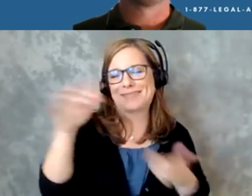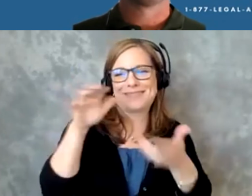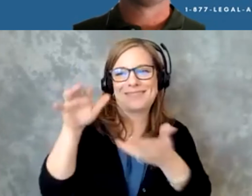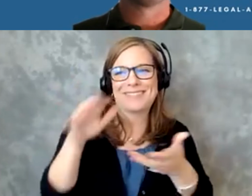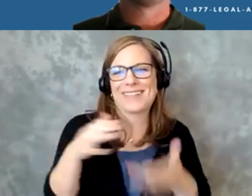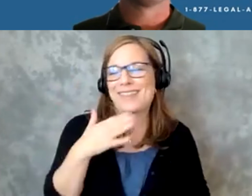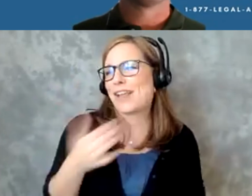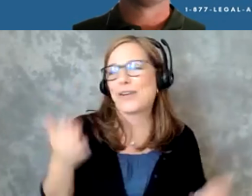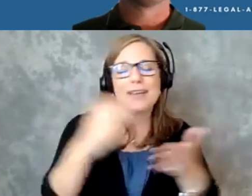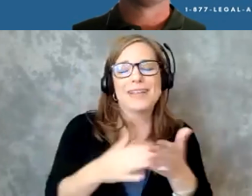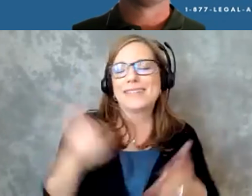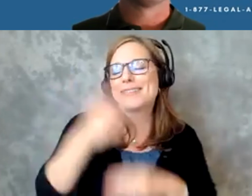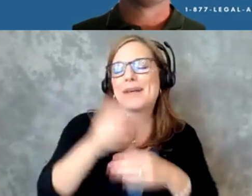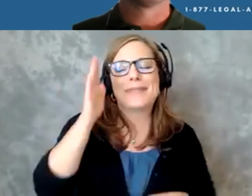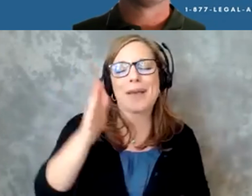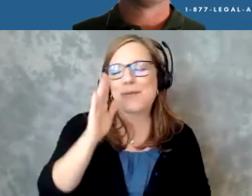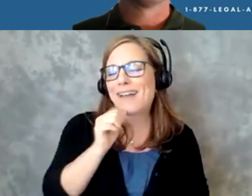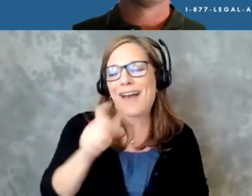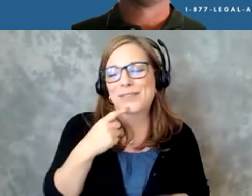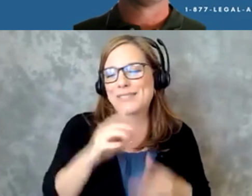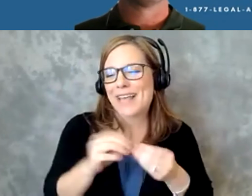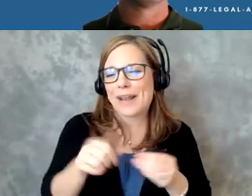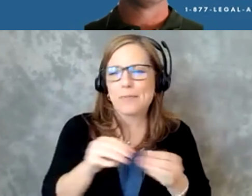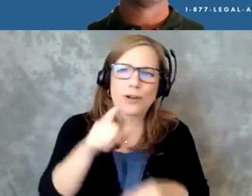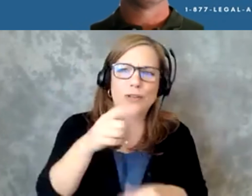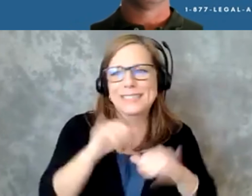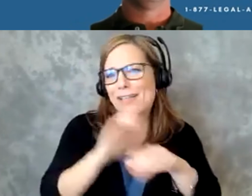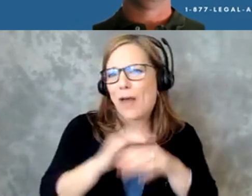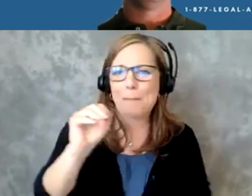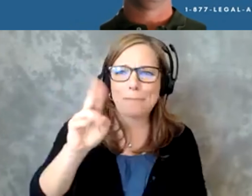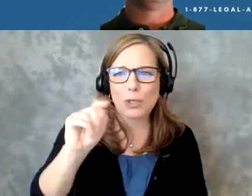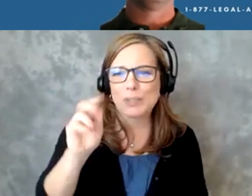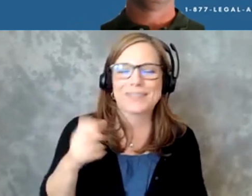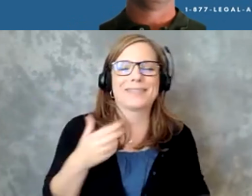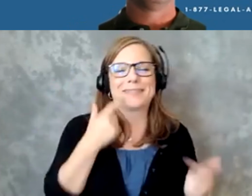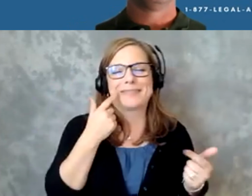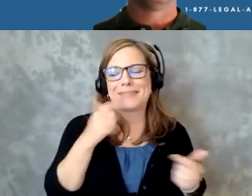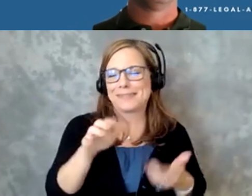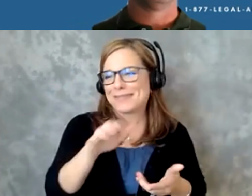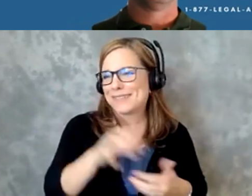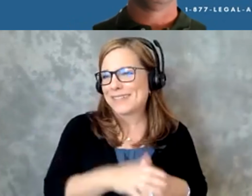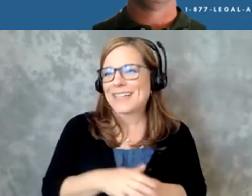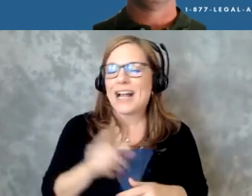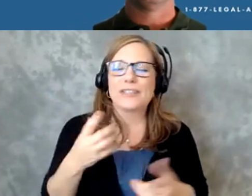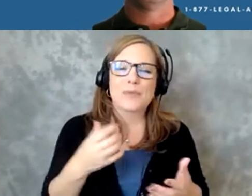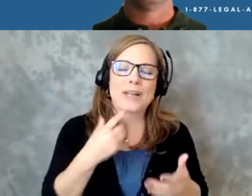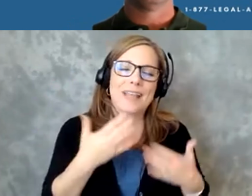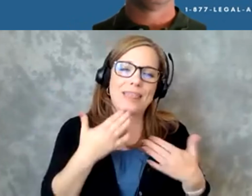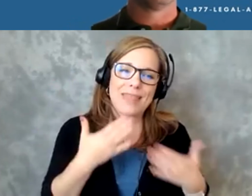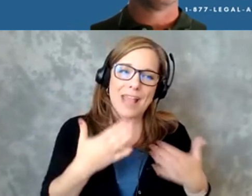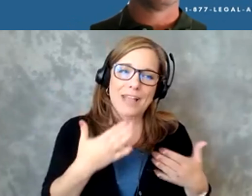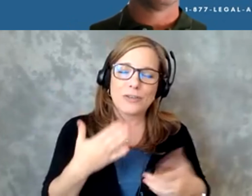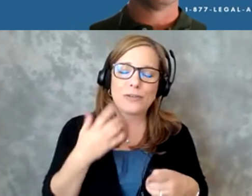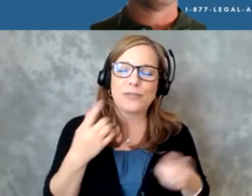Someday we won't have to say that anymore, right? I know, maybe soon. I just want to say a quick thank you for all of our panelists who